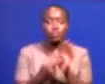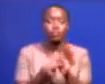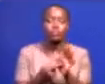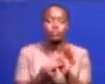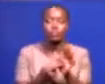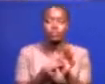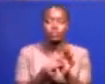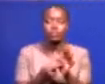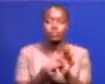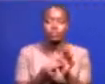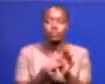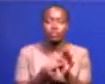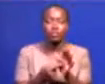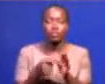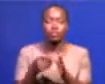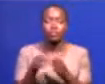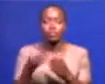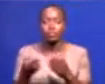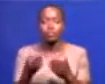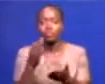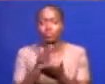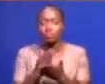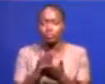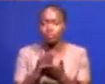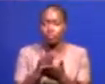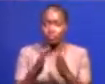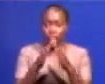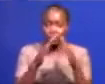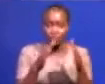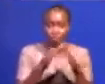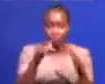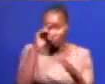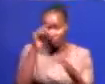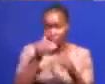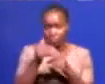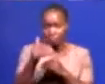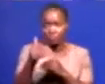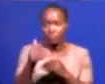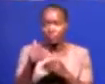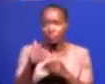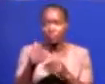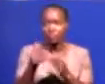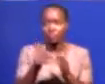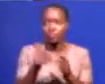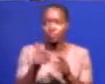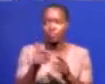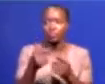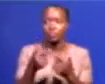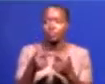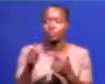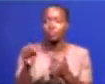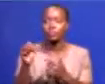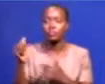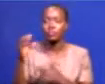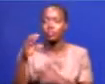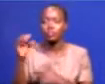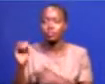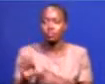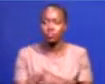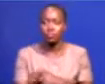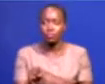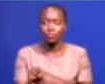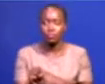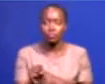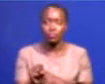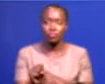and minimize defaults in the real estate sector, the government says it will extend the tax break to mortgage takers in Saccos. Requesting for a